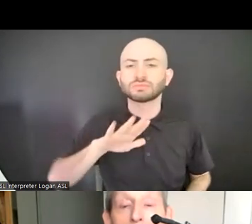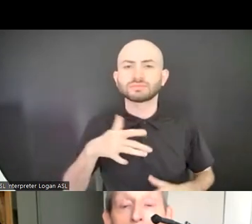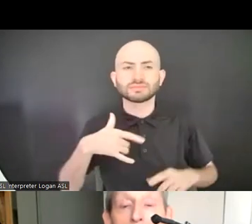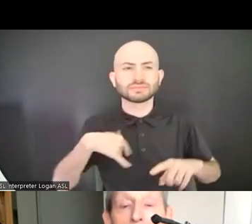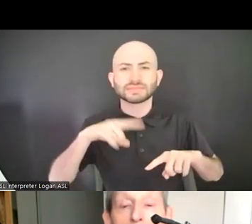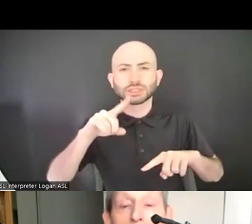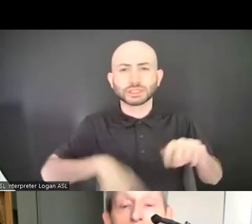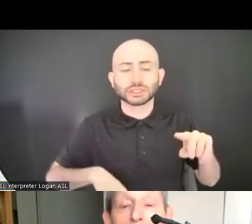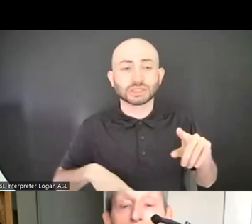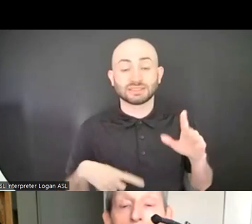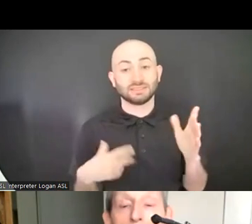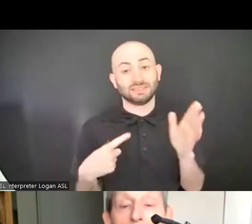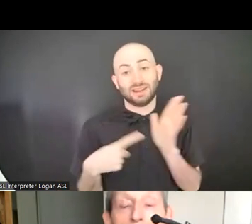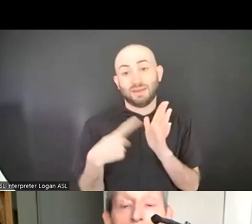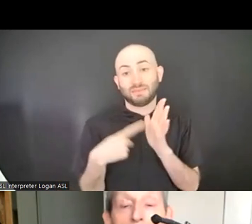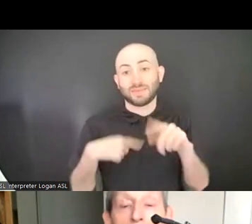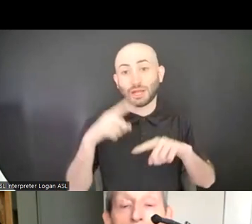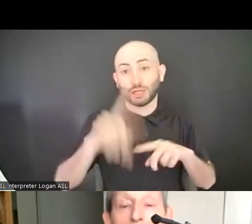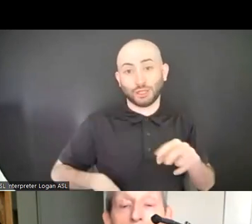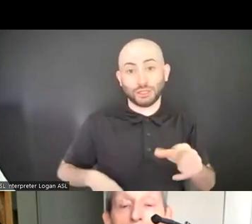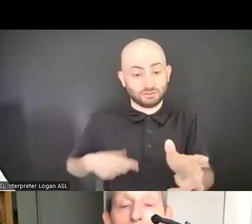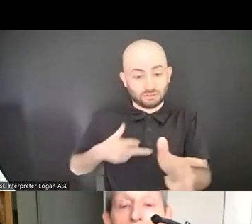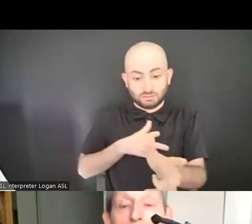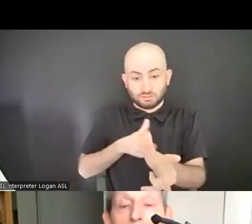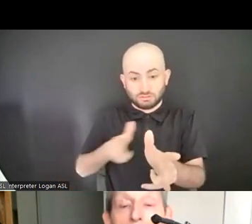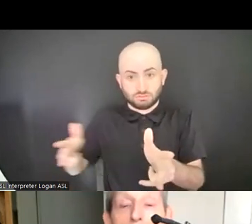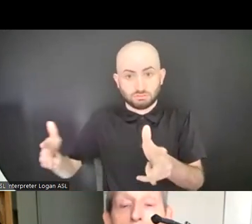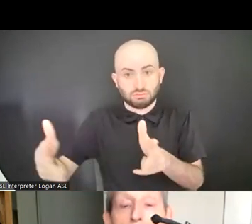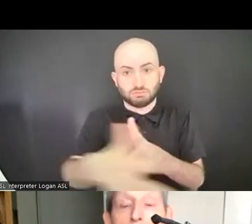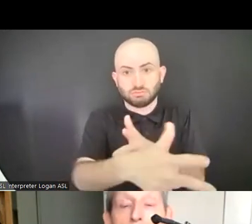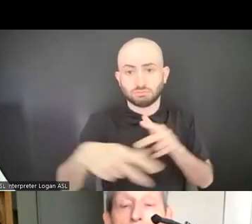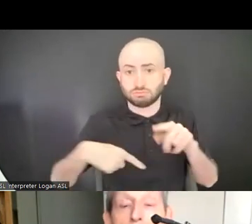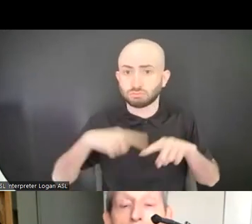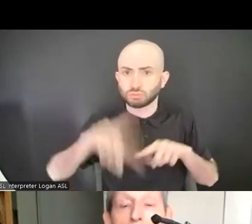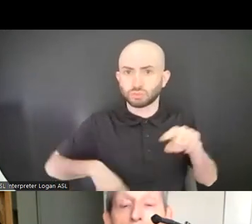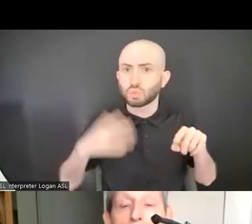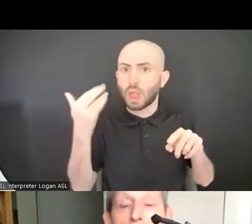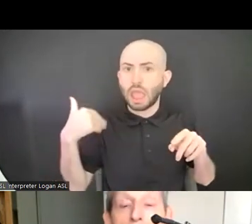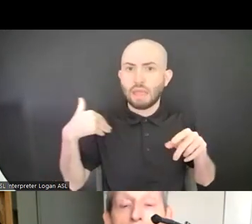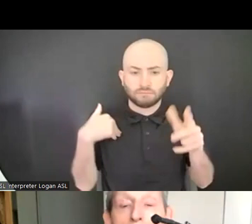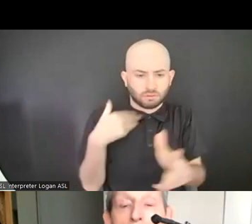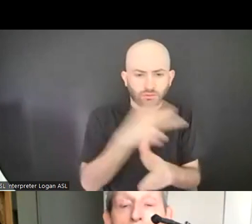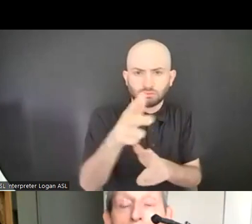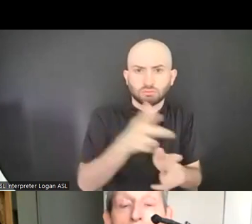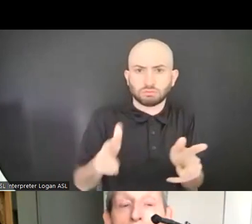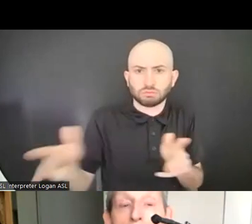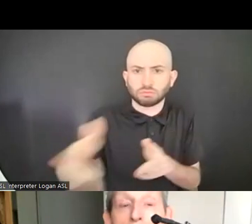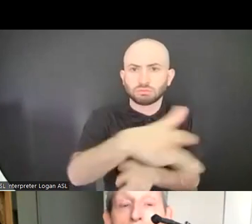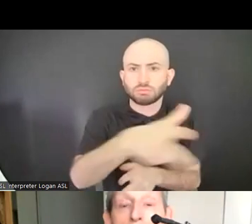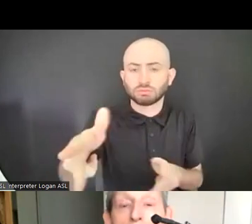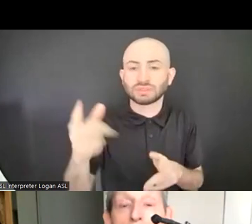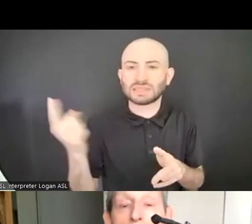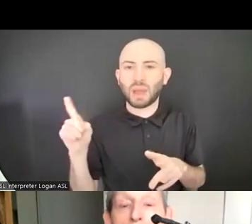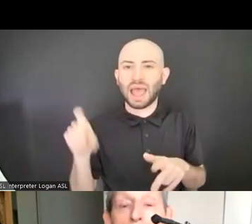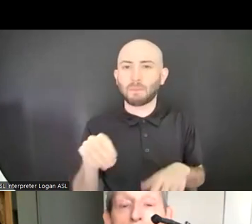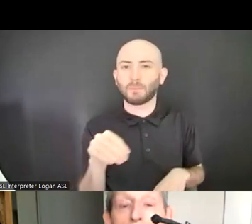sometimes to be unable to get around them unless somebody moved them to sometimes miss it with my cane